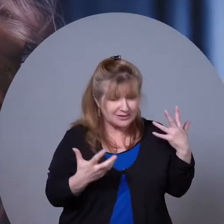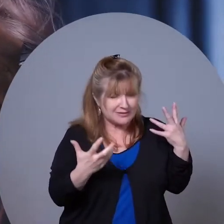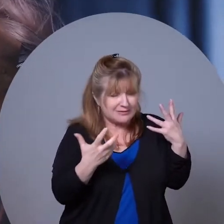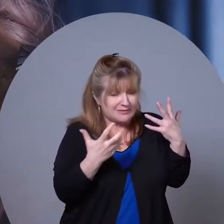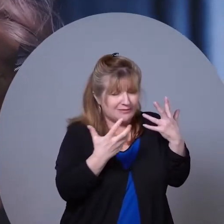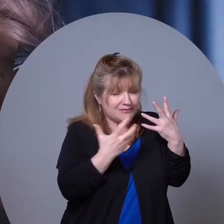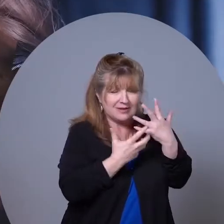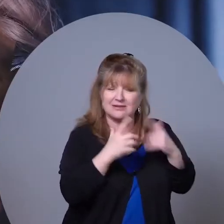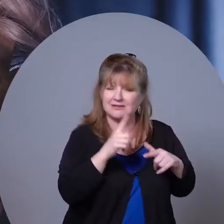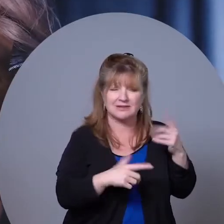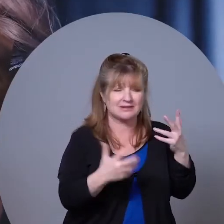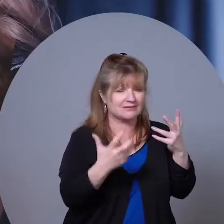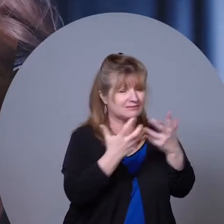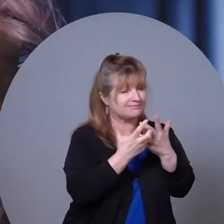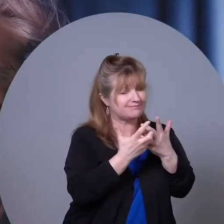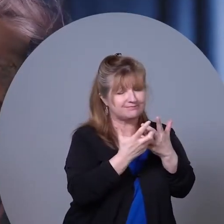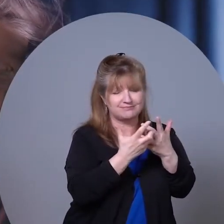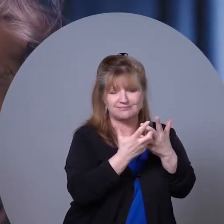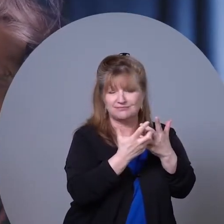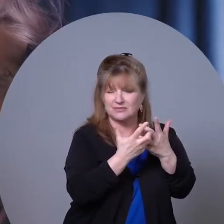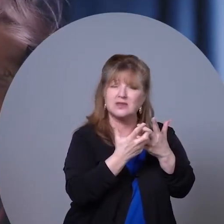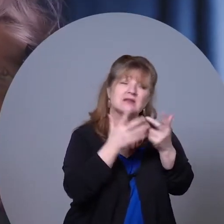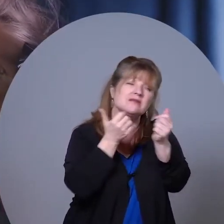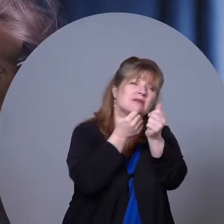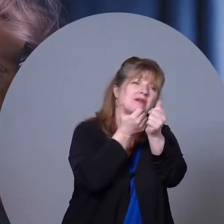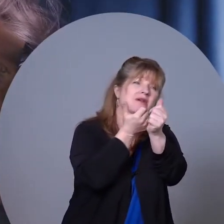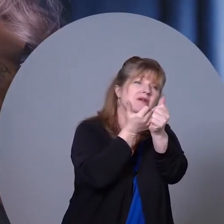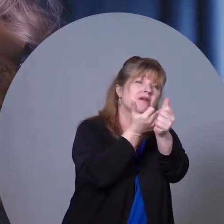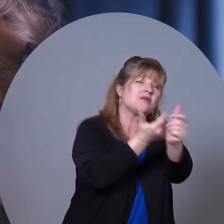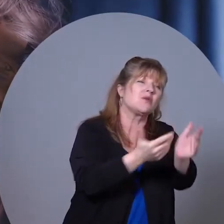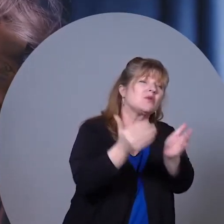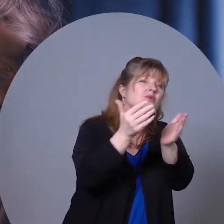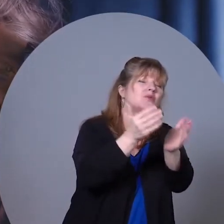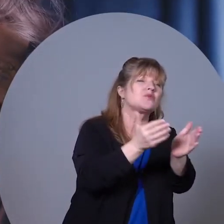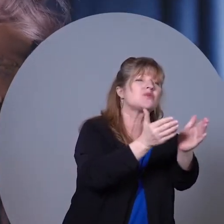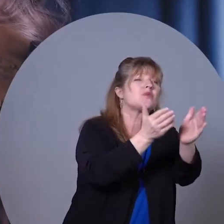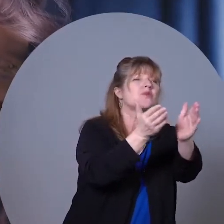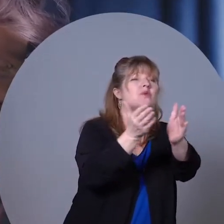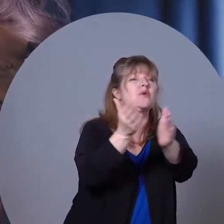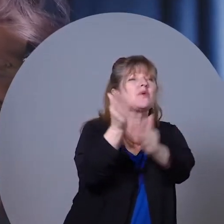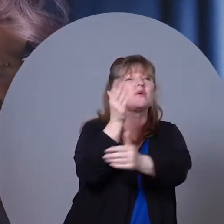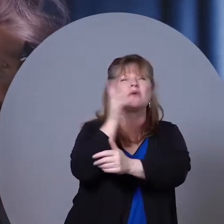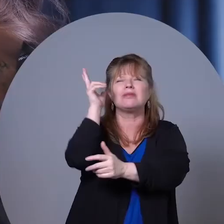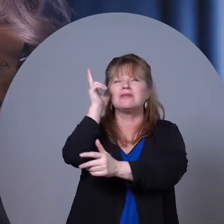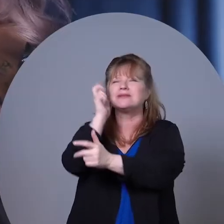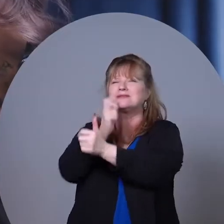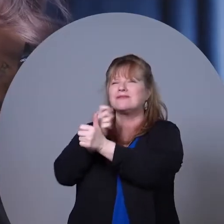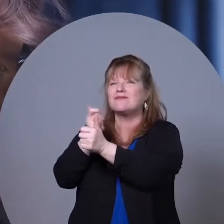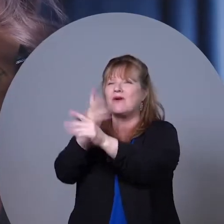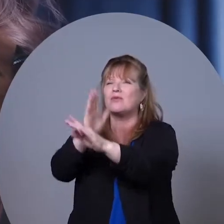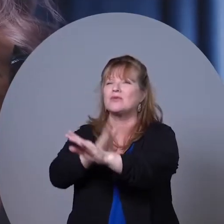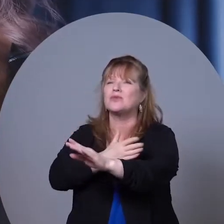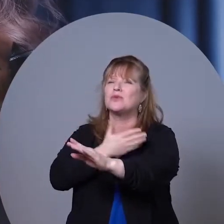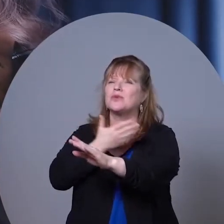one else can fill. Follow the road, follow the